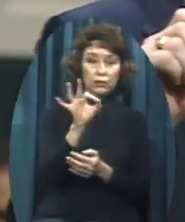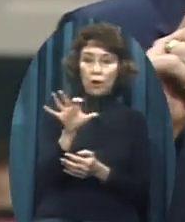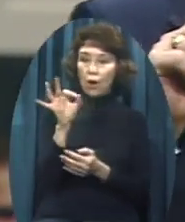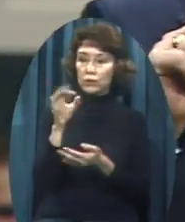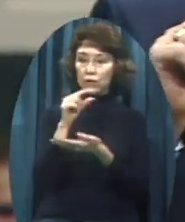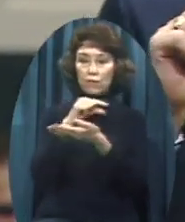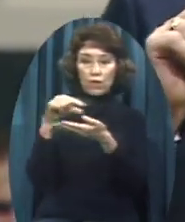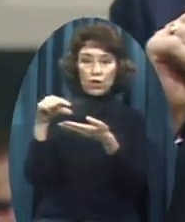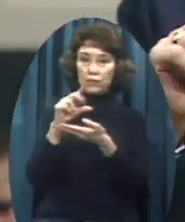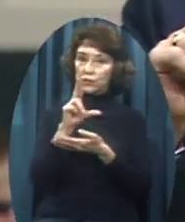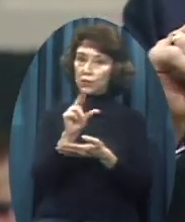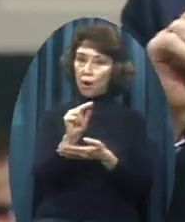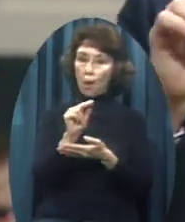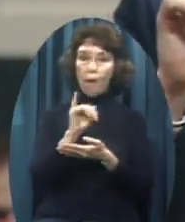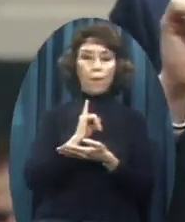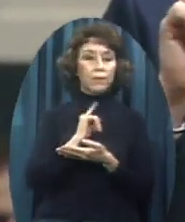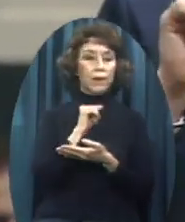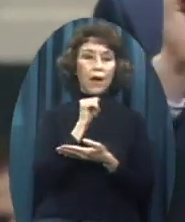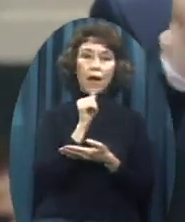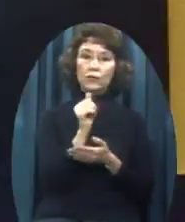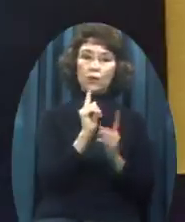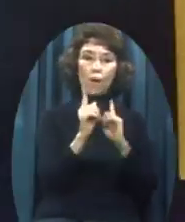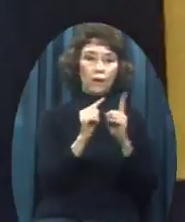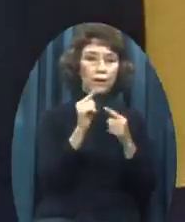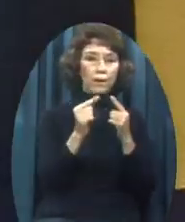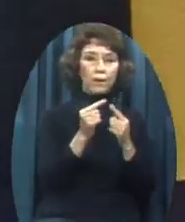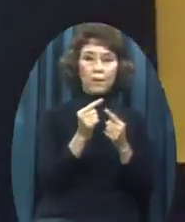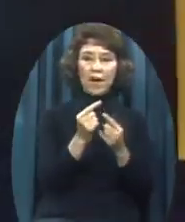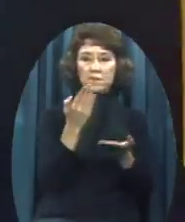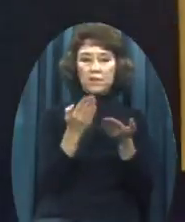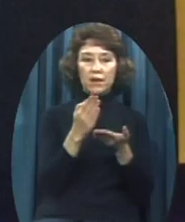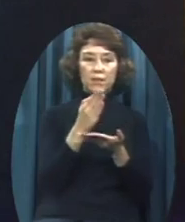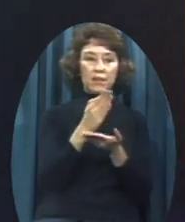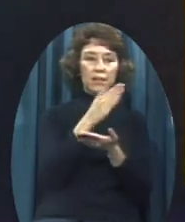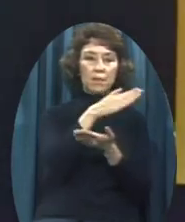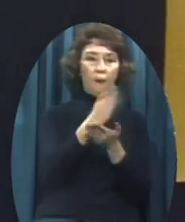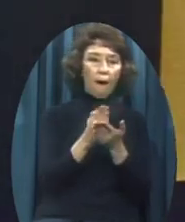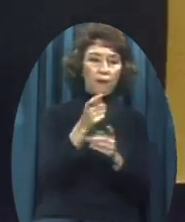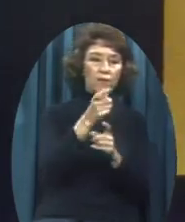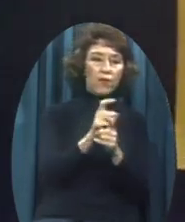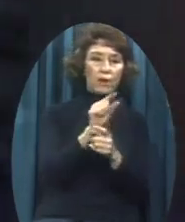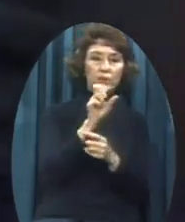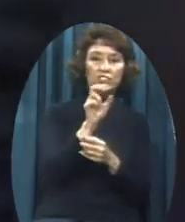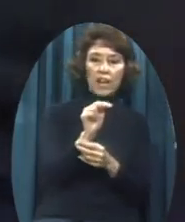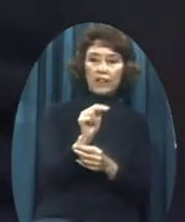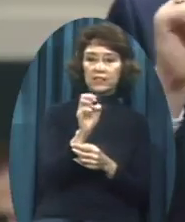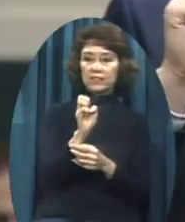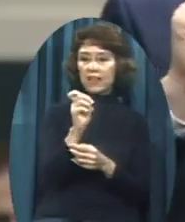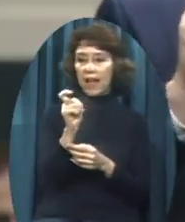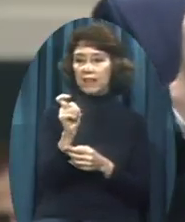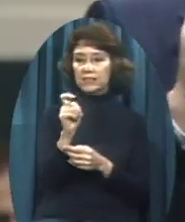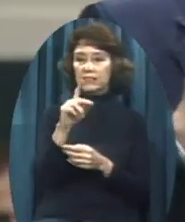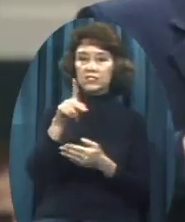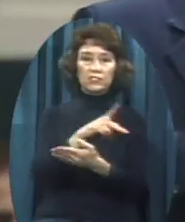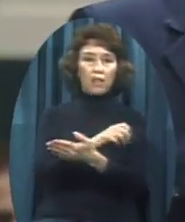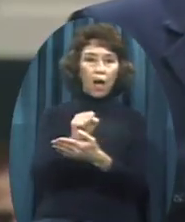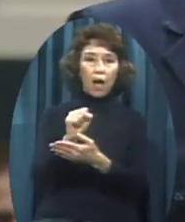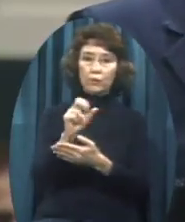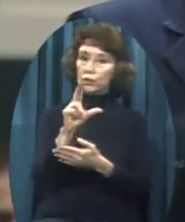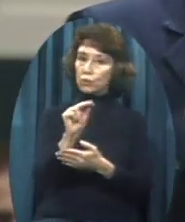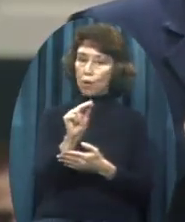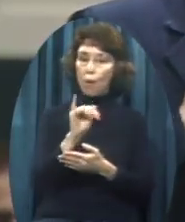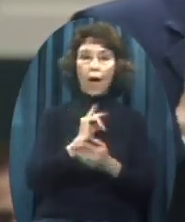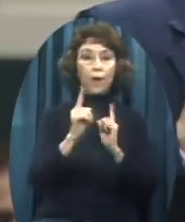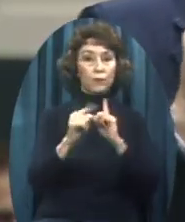from the Bible. I'm not talking about a text from Genesis and a text from Exodus and a text from the Psalms. I'm talking about